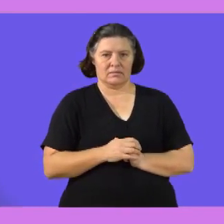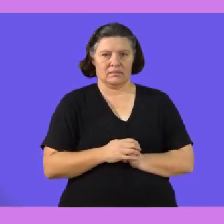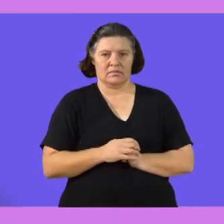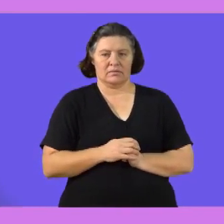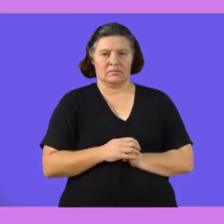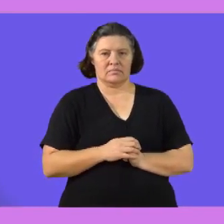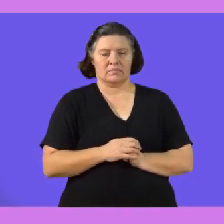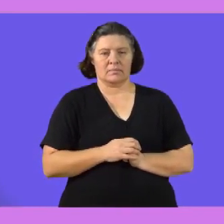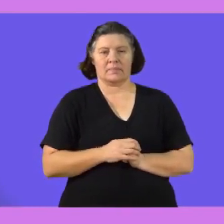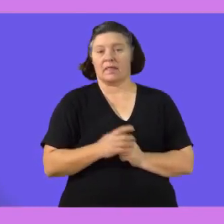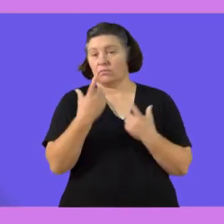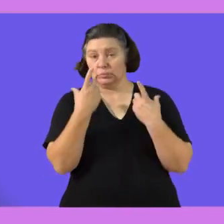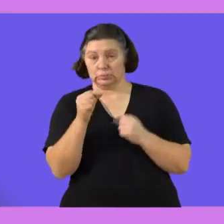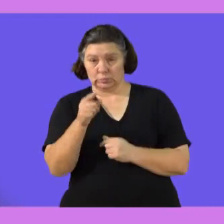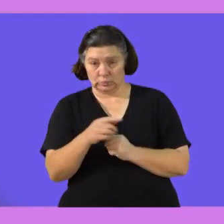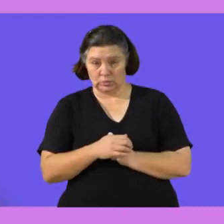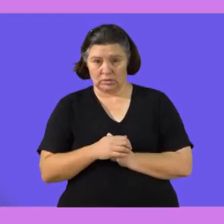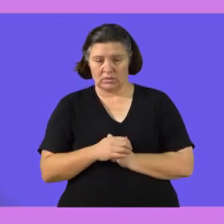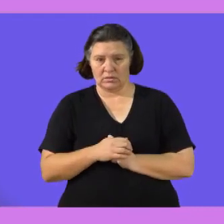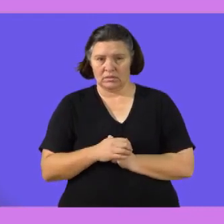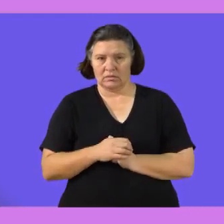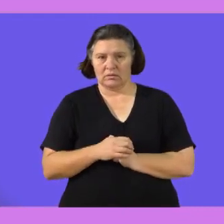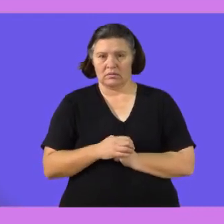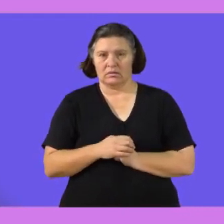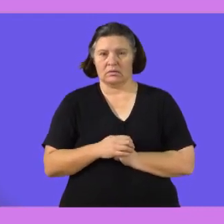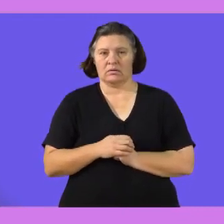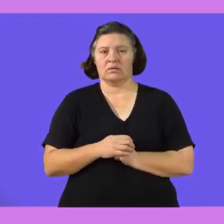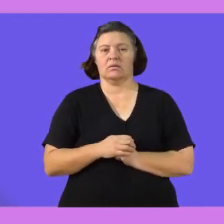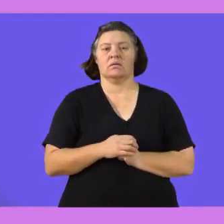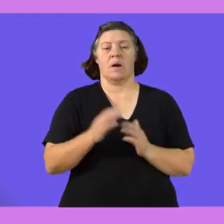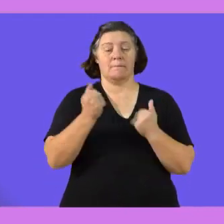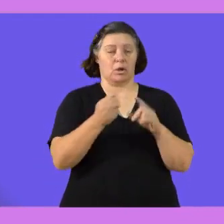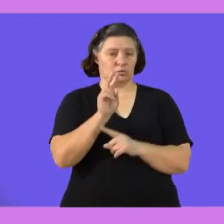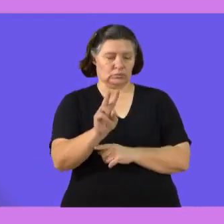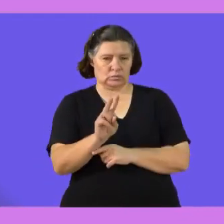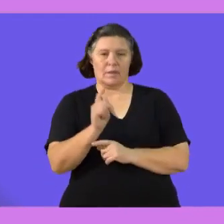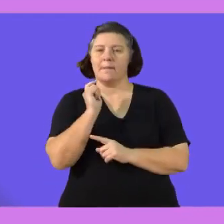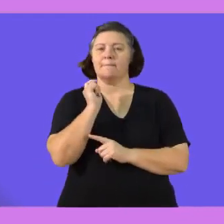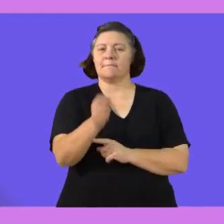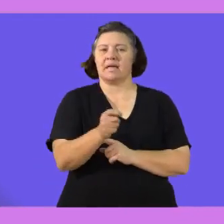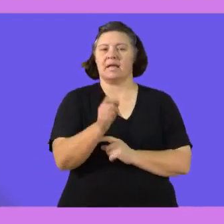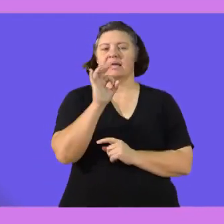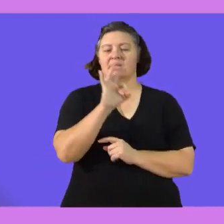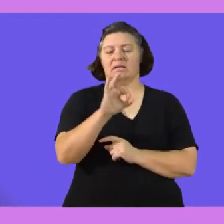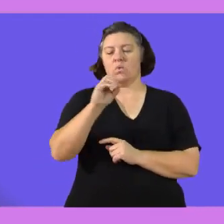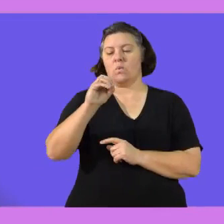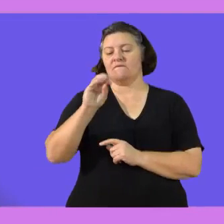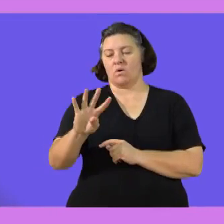1.0161. Okay, so if I do this for here, block 2, I'll have to pay